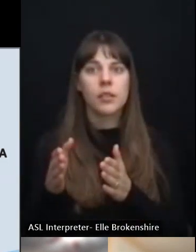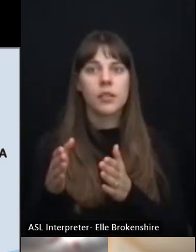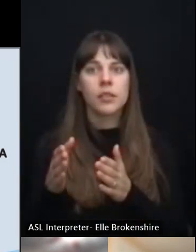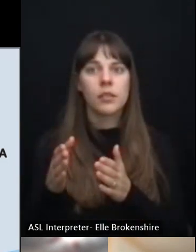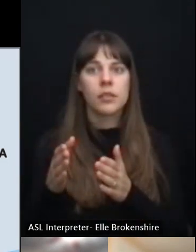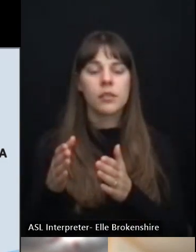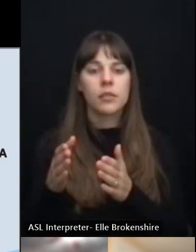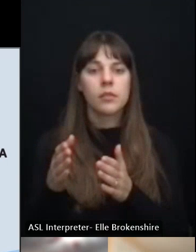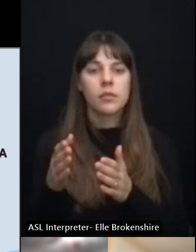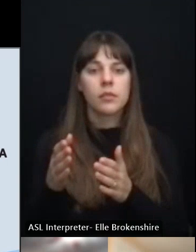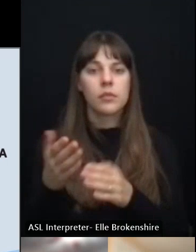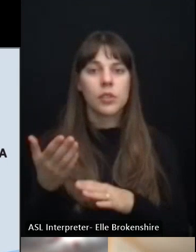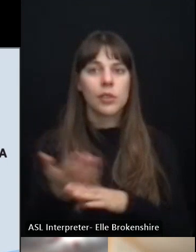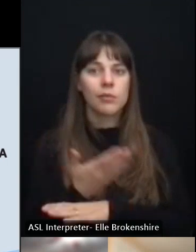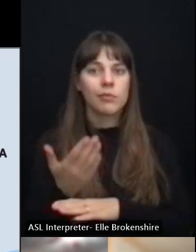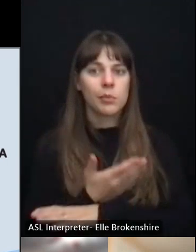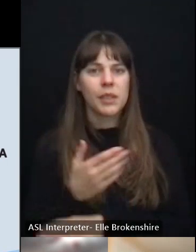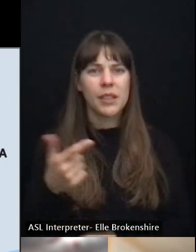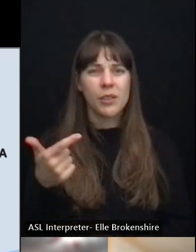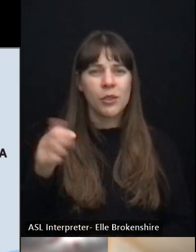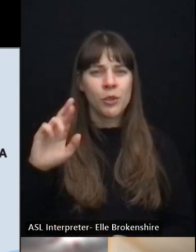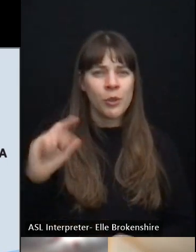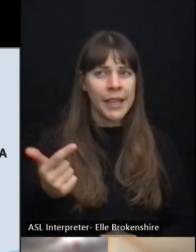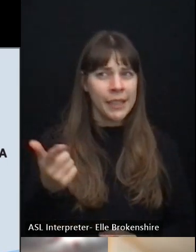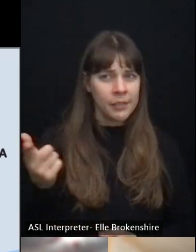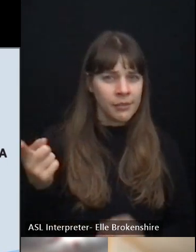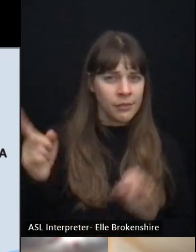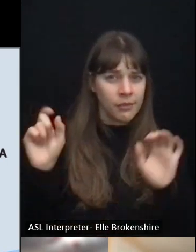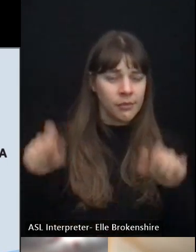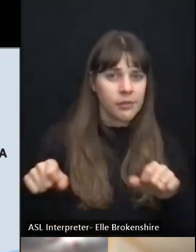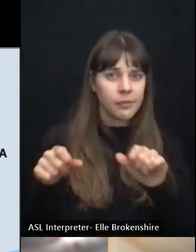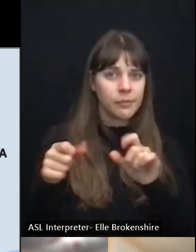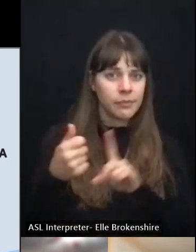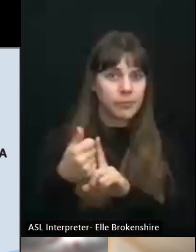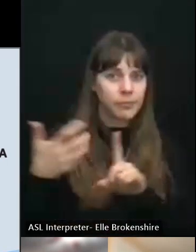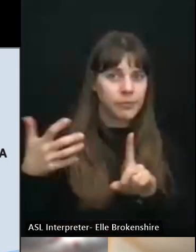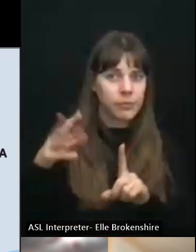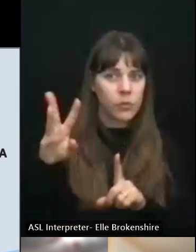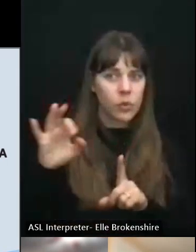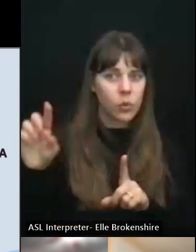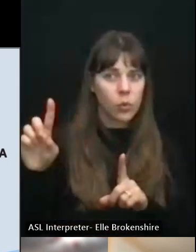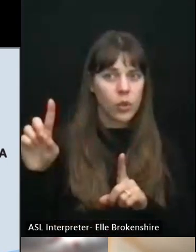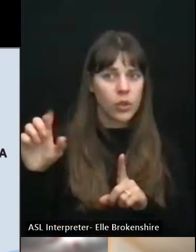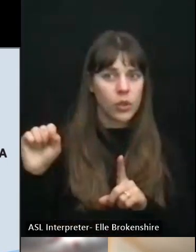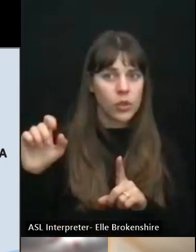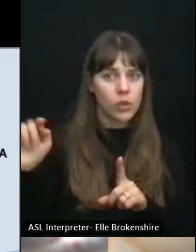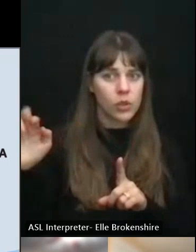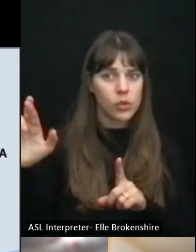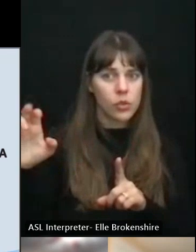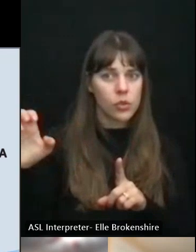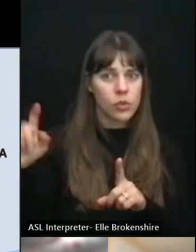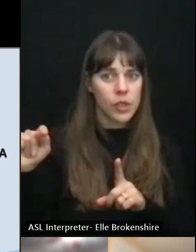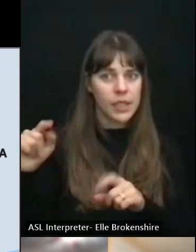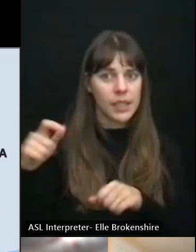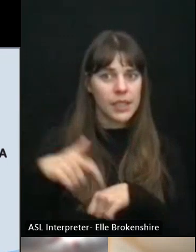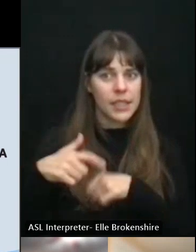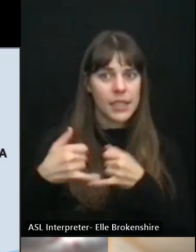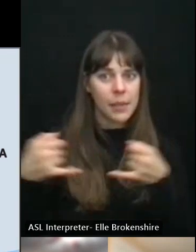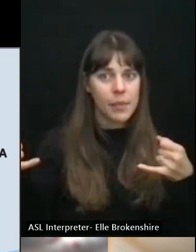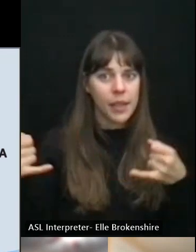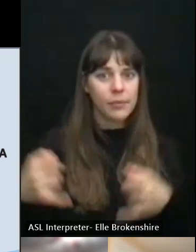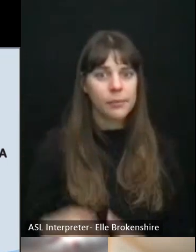wrong, and I think Greg can probably speak to the Wood Street timeline for getting that sidewalk back open